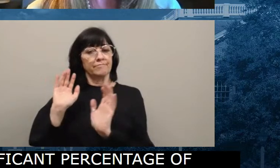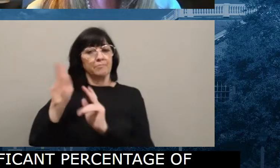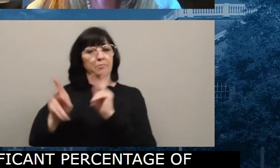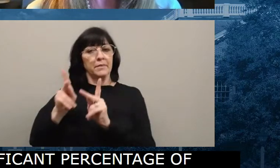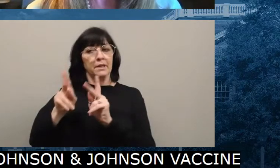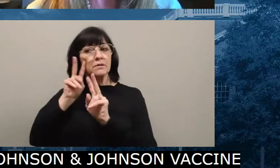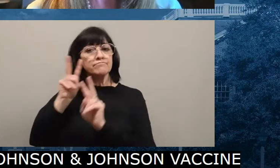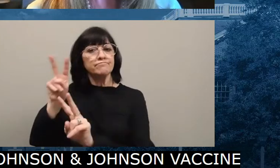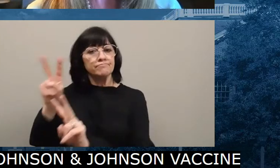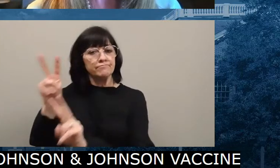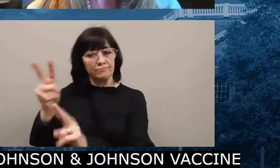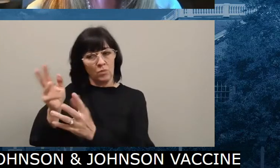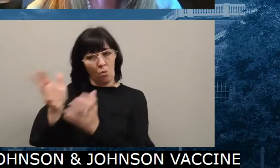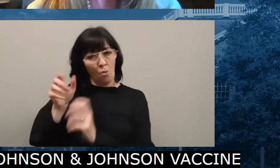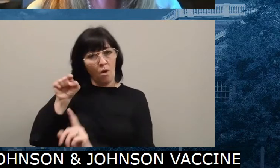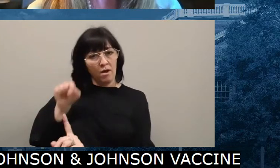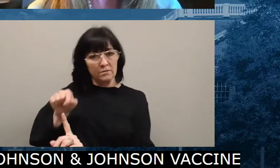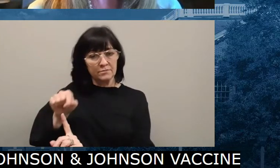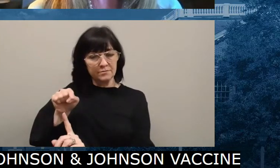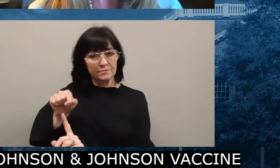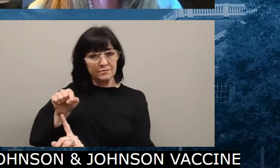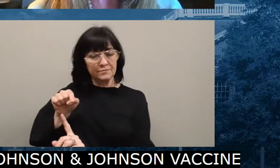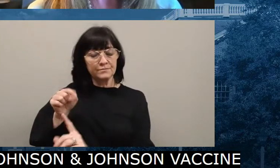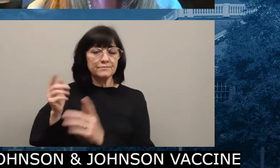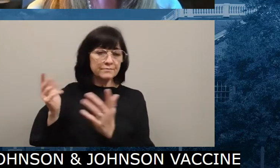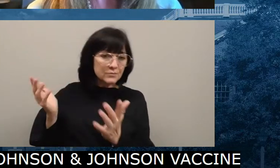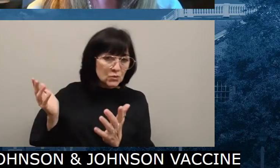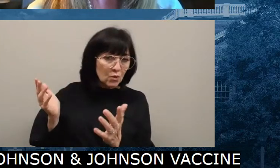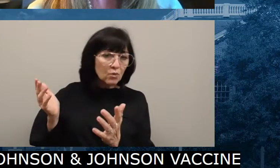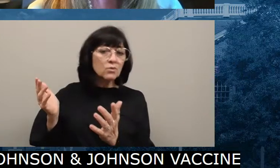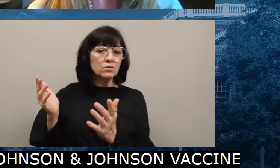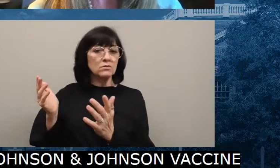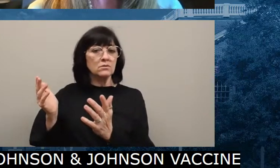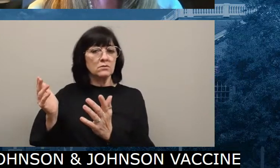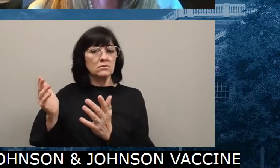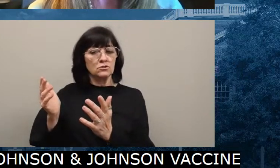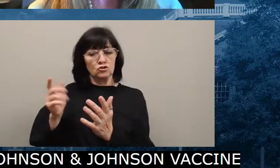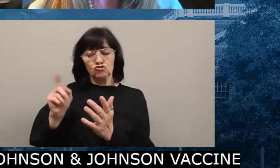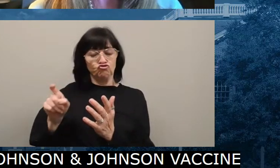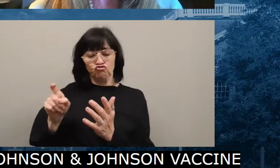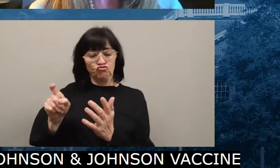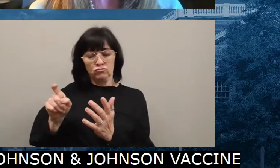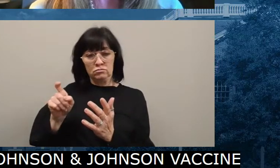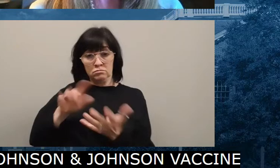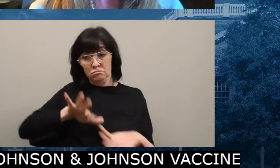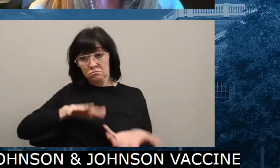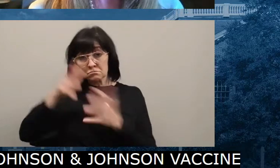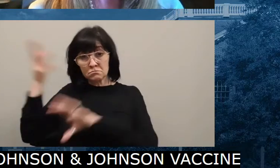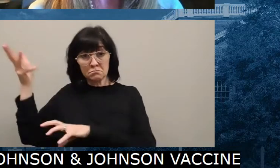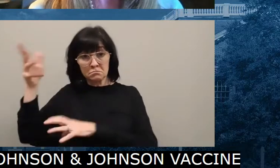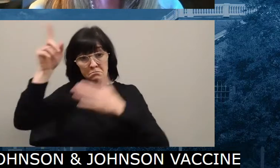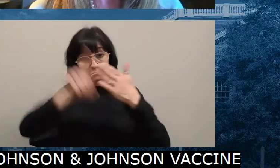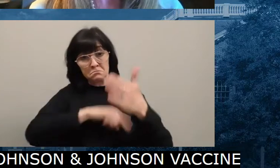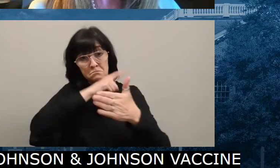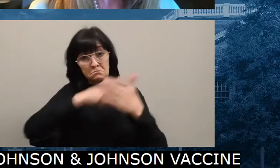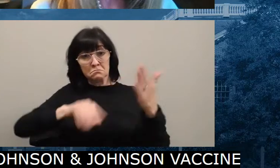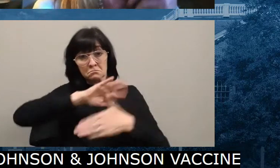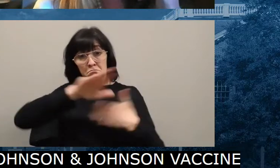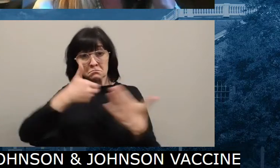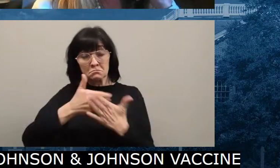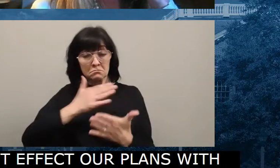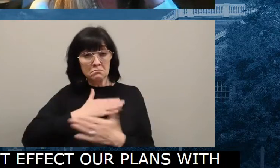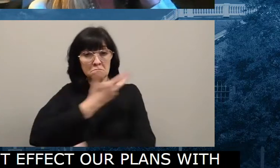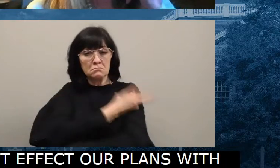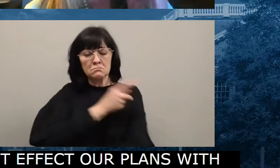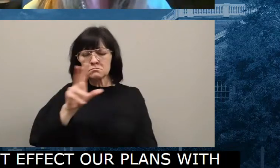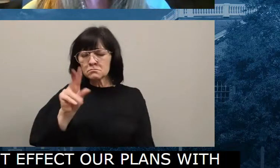we didn't have any plans for it. So in the short term, it won't affect us. The pharmacy program is another matter